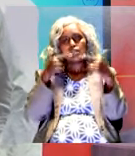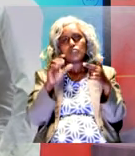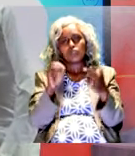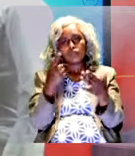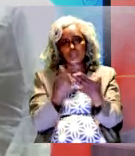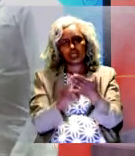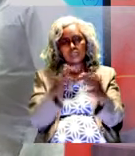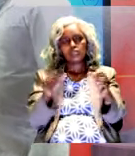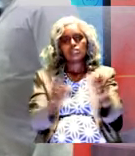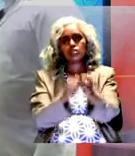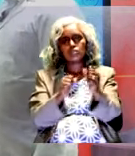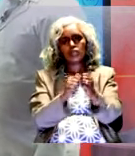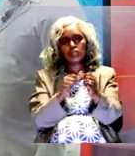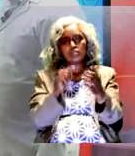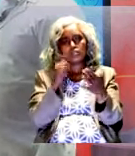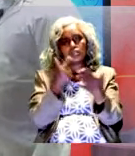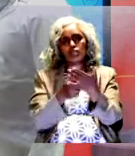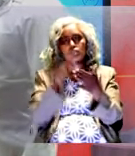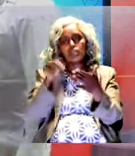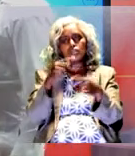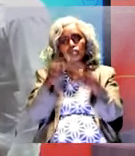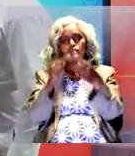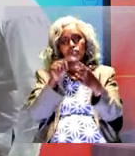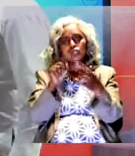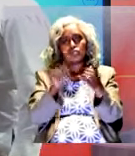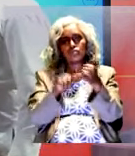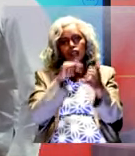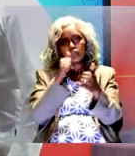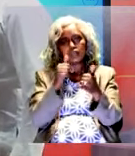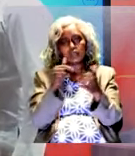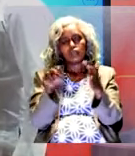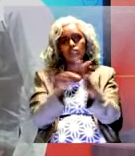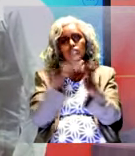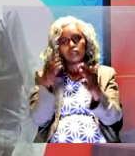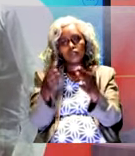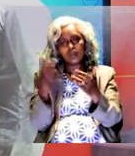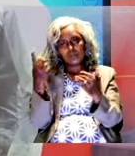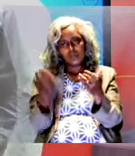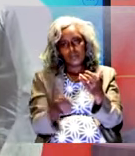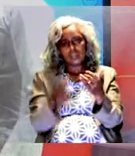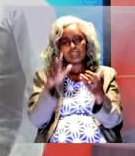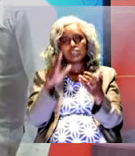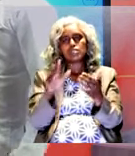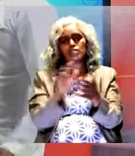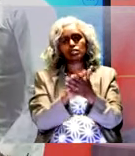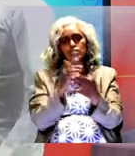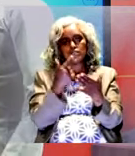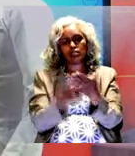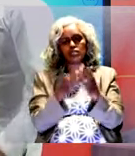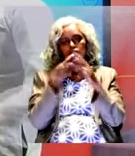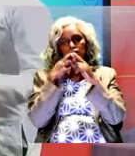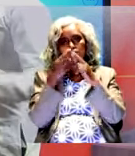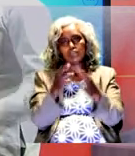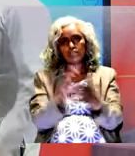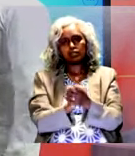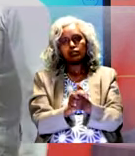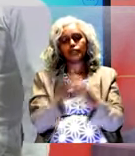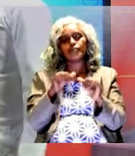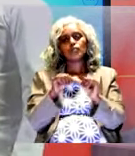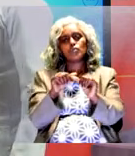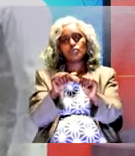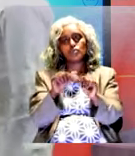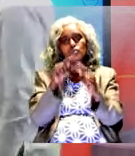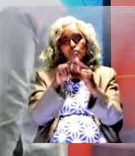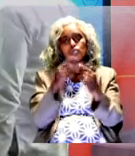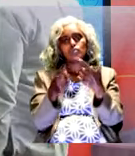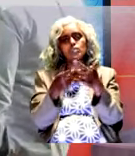of this sequence at n goes to infinity will be this negative 1 over 3. This is the answer. Now let's continue